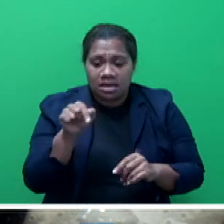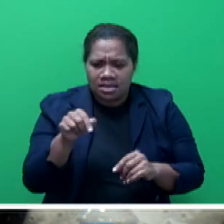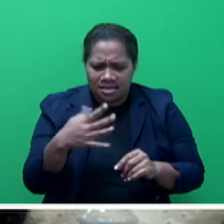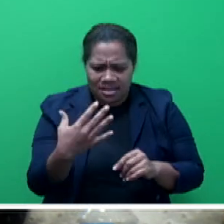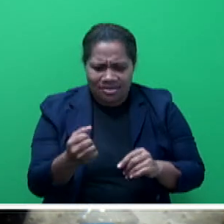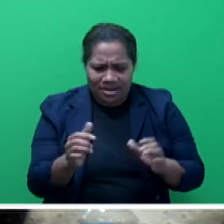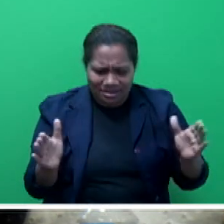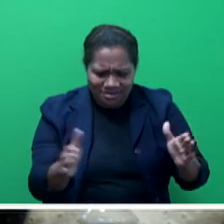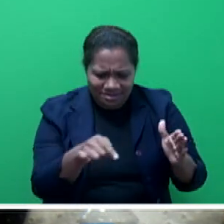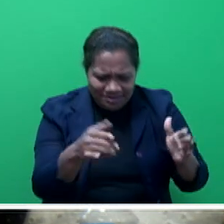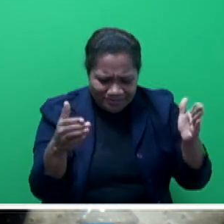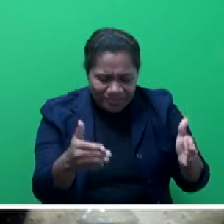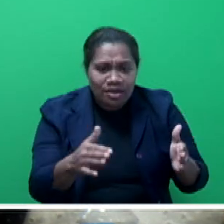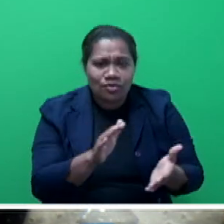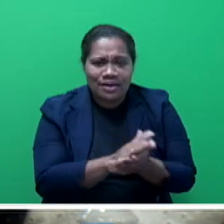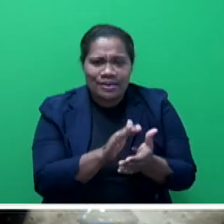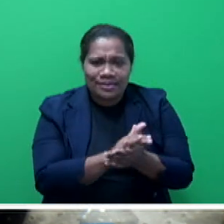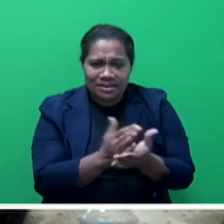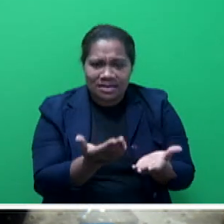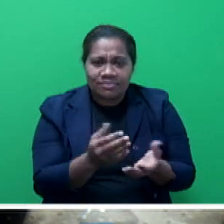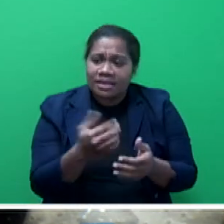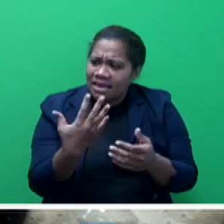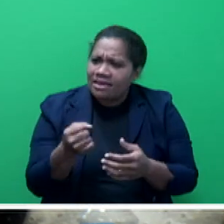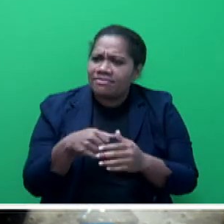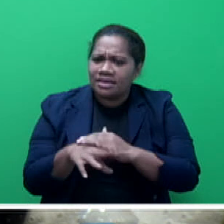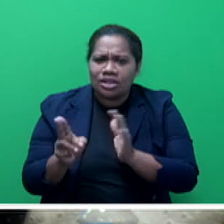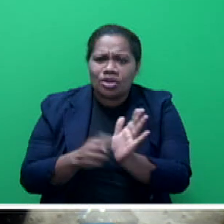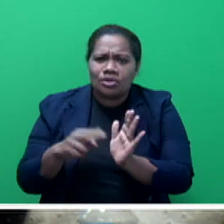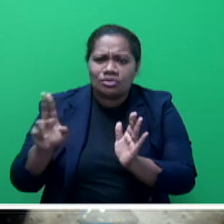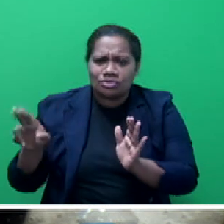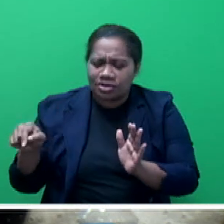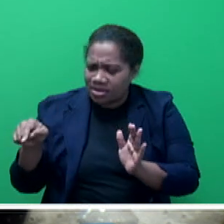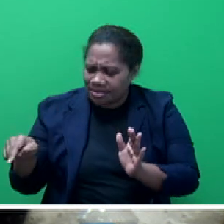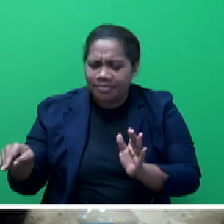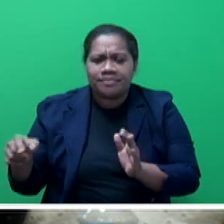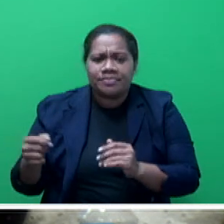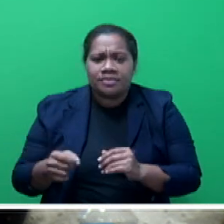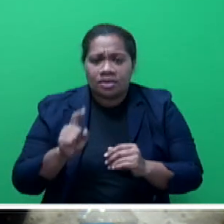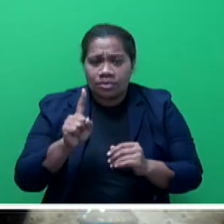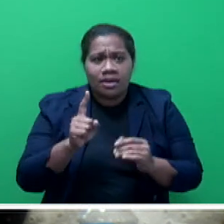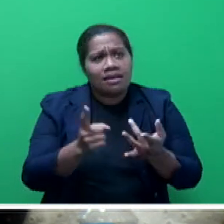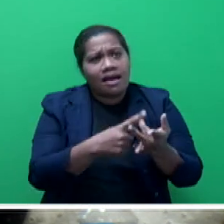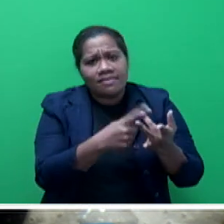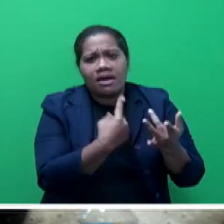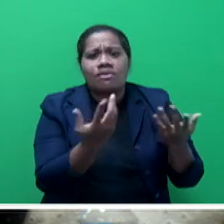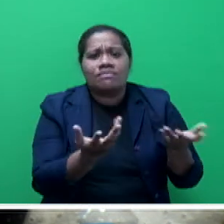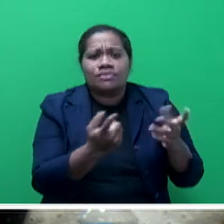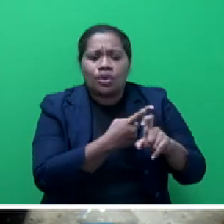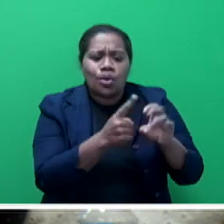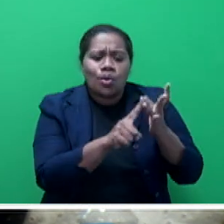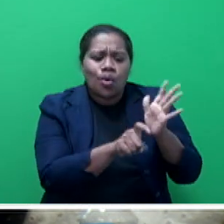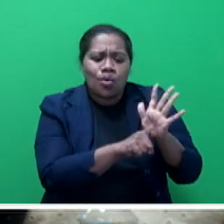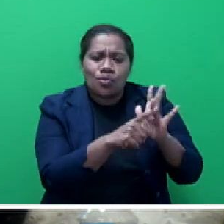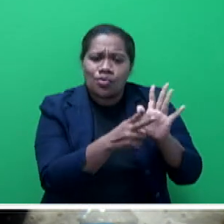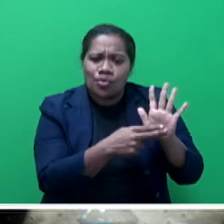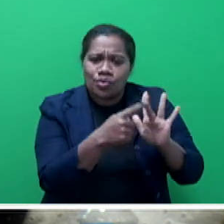We're establishing a nursery in Nosori. One of the state-of-the-art nursery in Nosori and another one in Cornivia. We got fund from